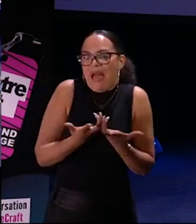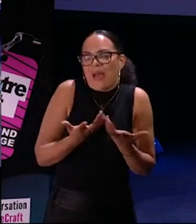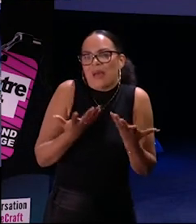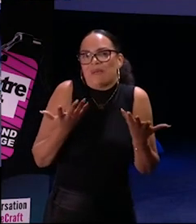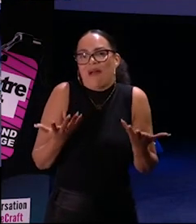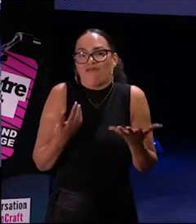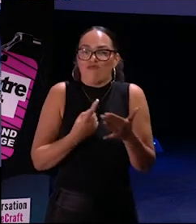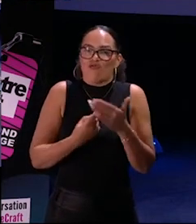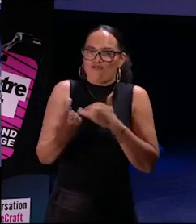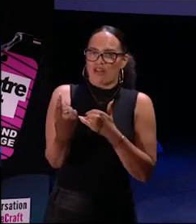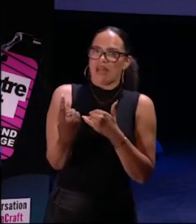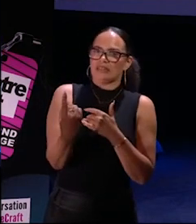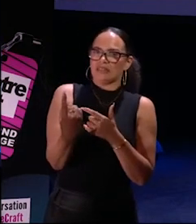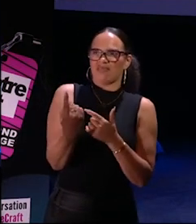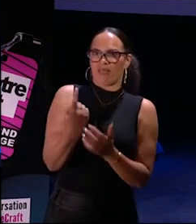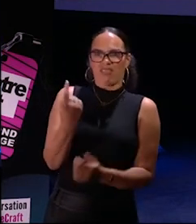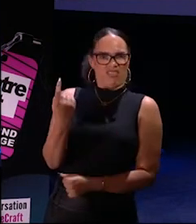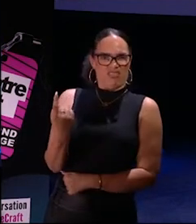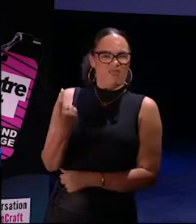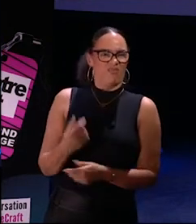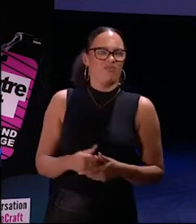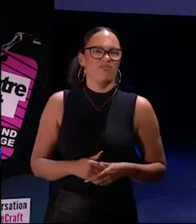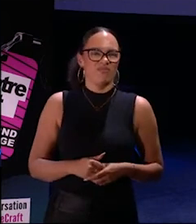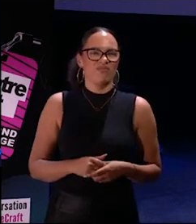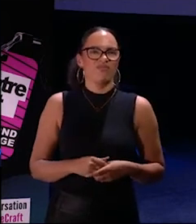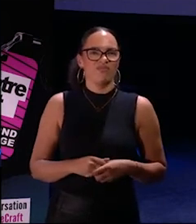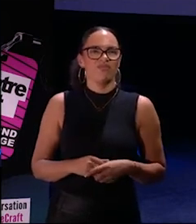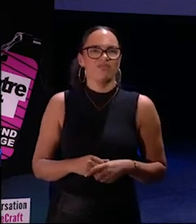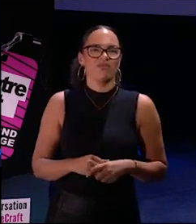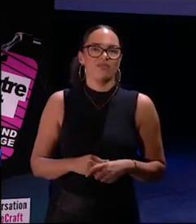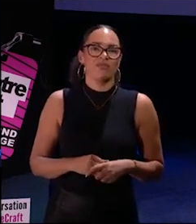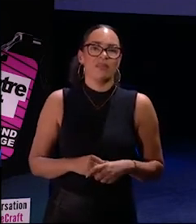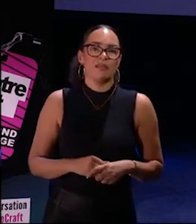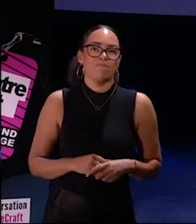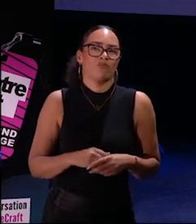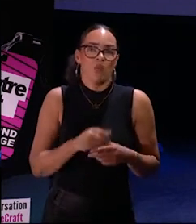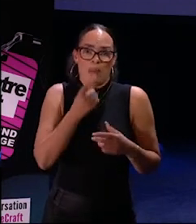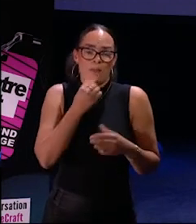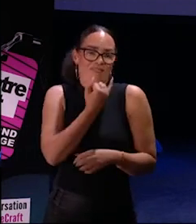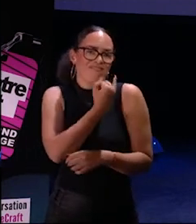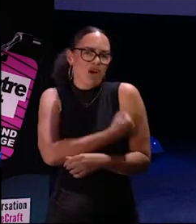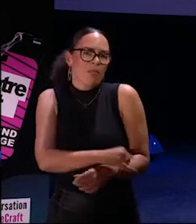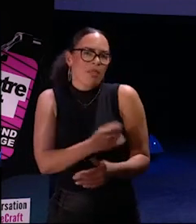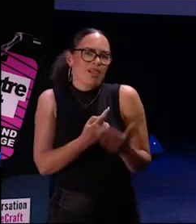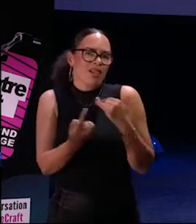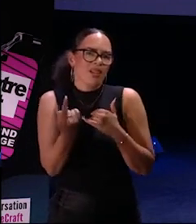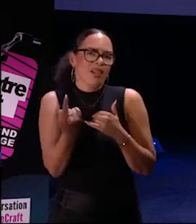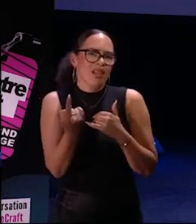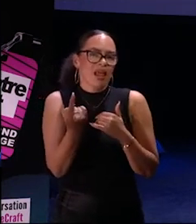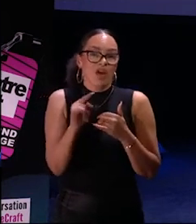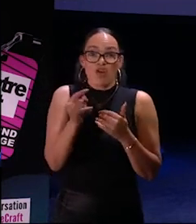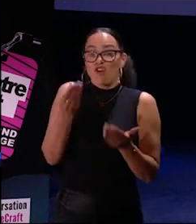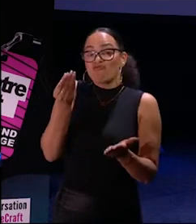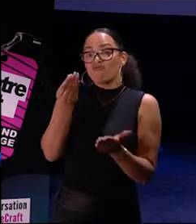for freelancers, because we do work in a very sort of vulnerable way. I'm concerned about rates of